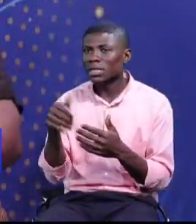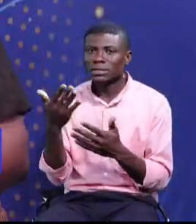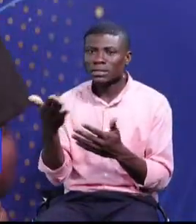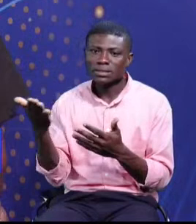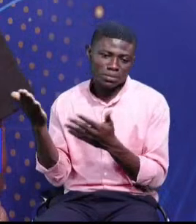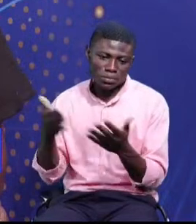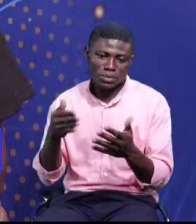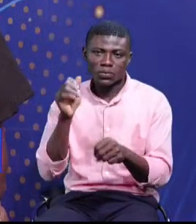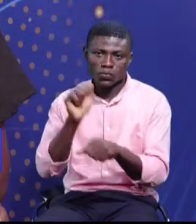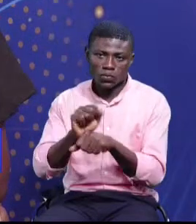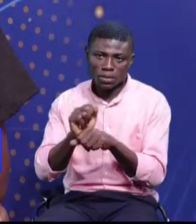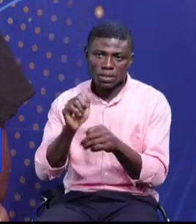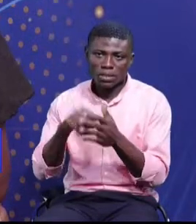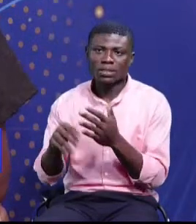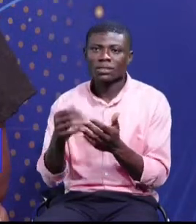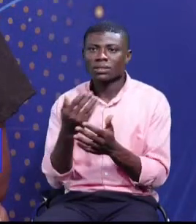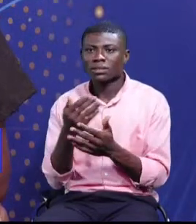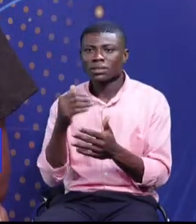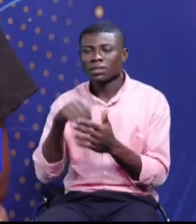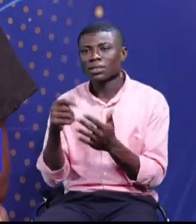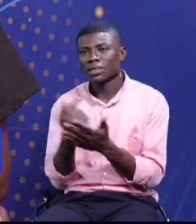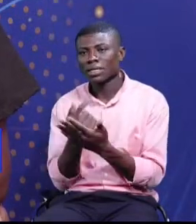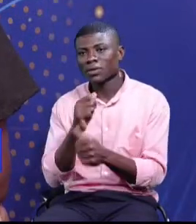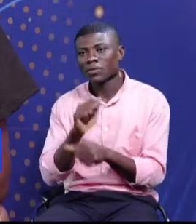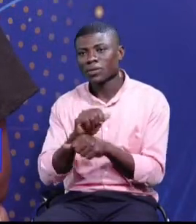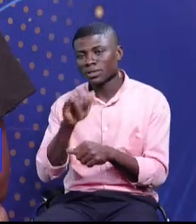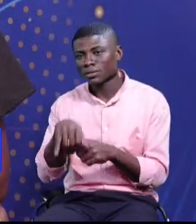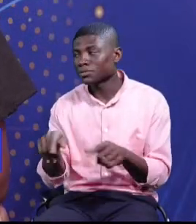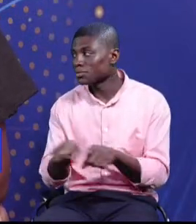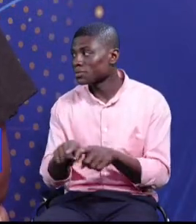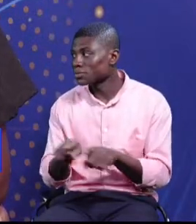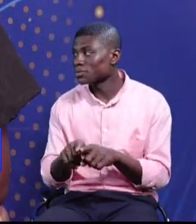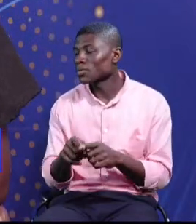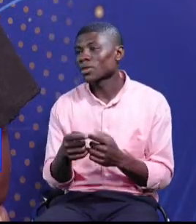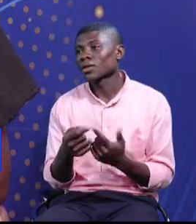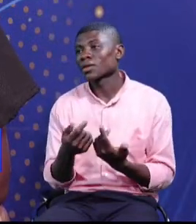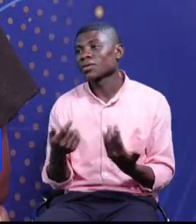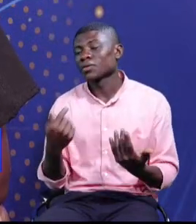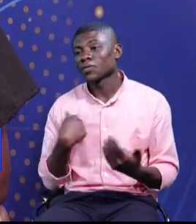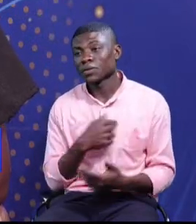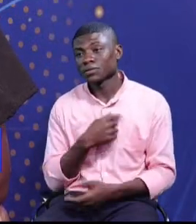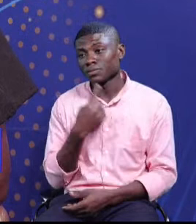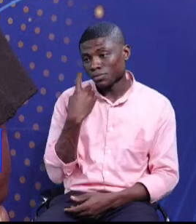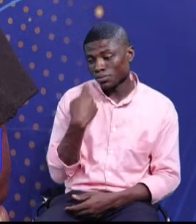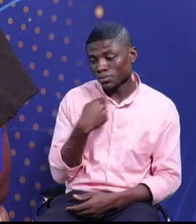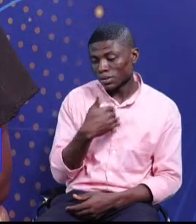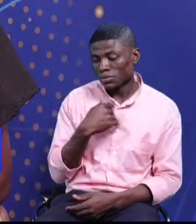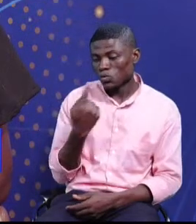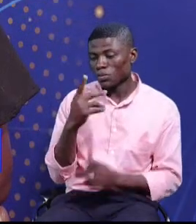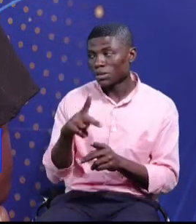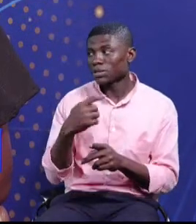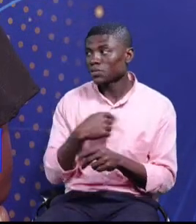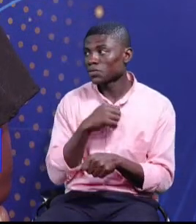bringing into the market, etc.? So, yeah. Yeah, of course. And, you know, we've recently have a client